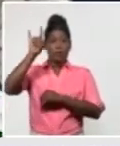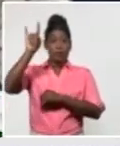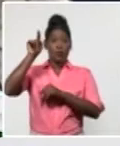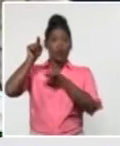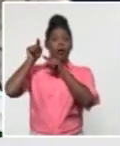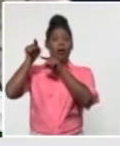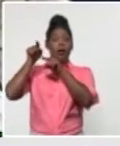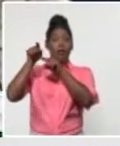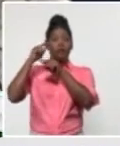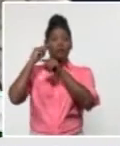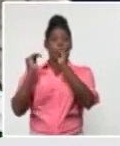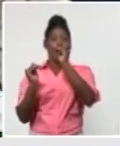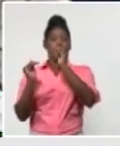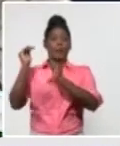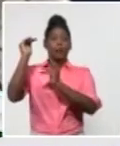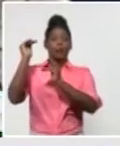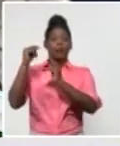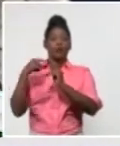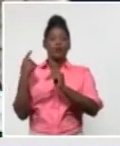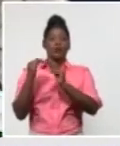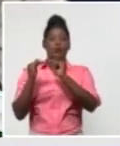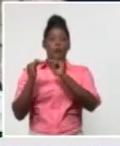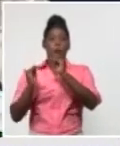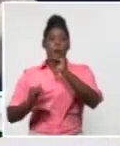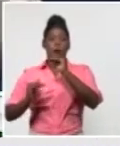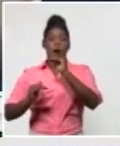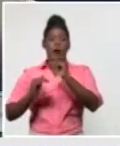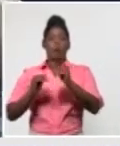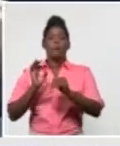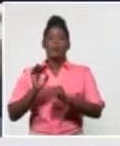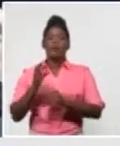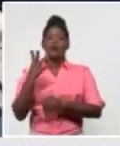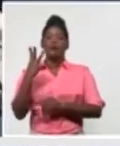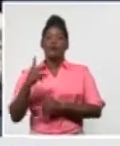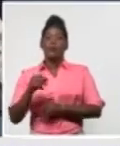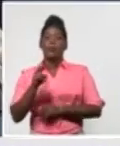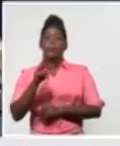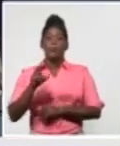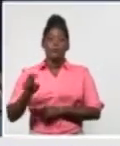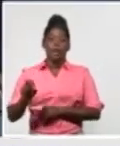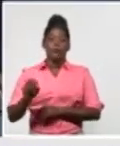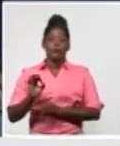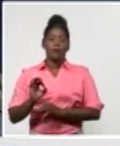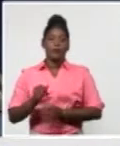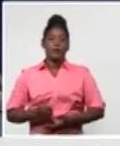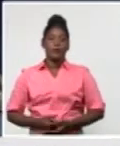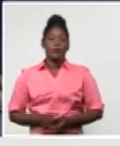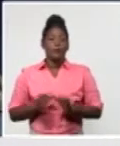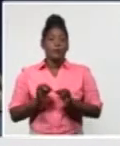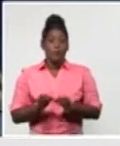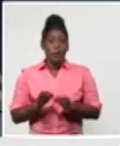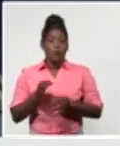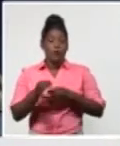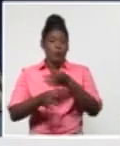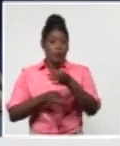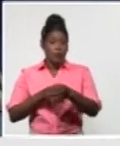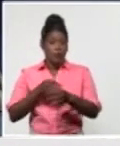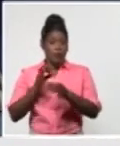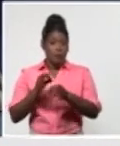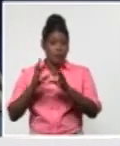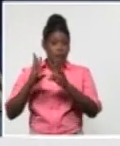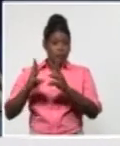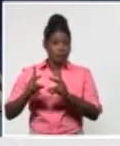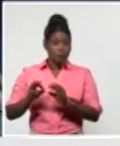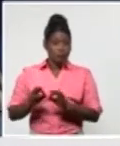moment, there are 19 countries in the region which have a lethality rate higher than the islands. And with this